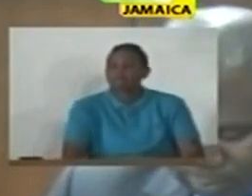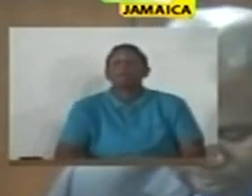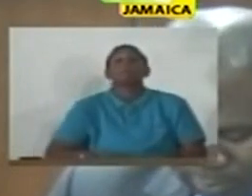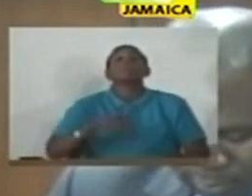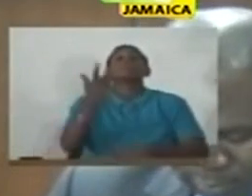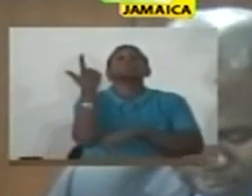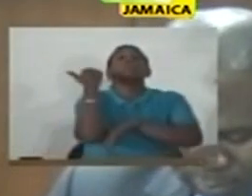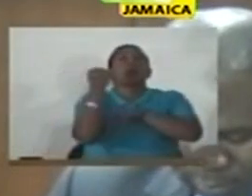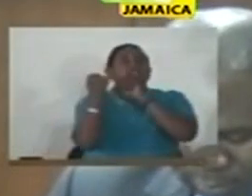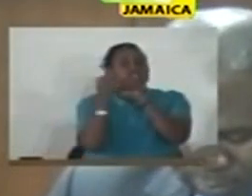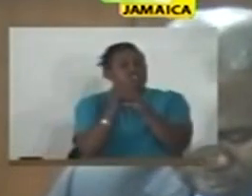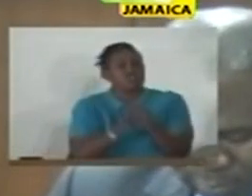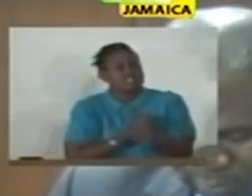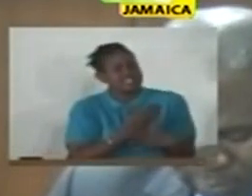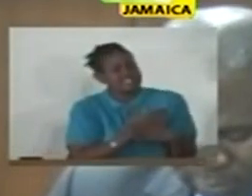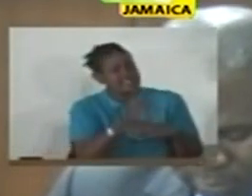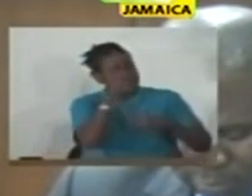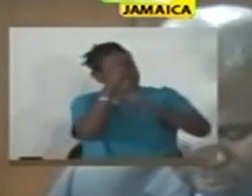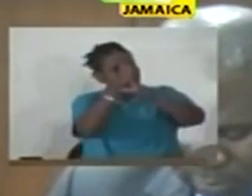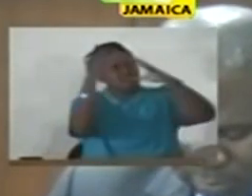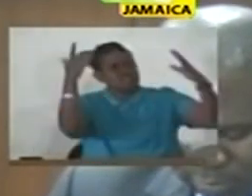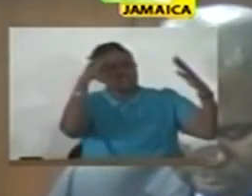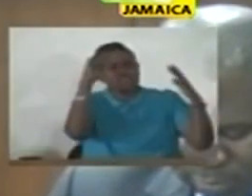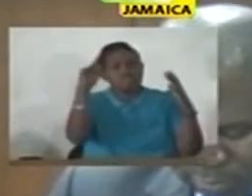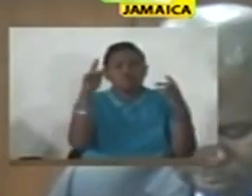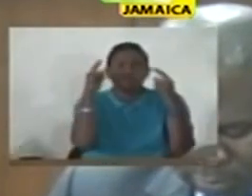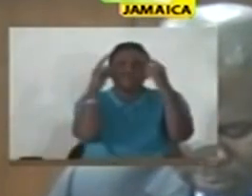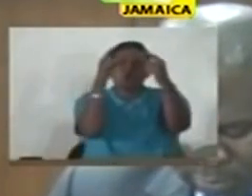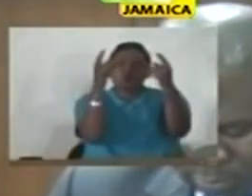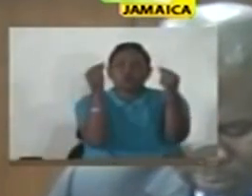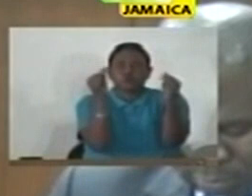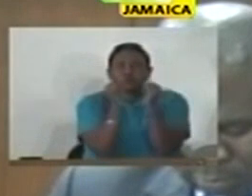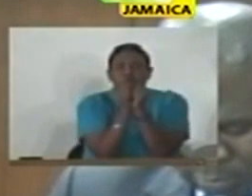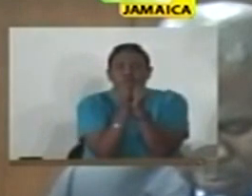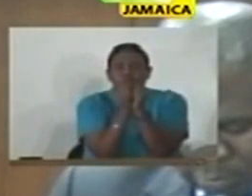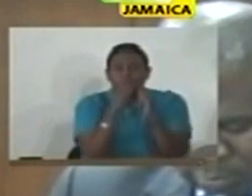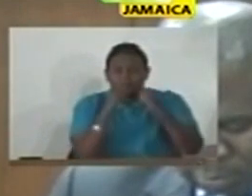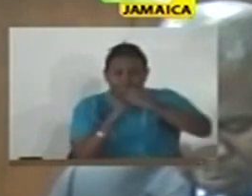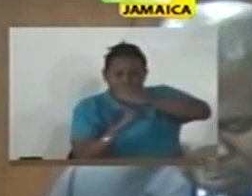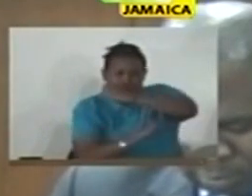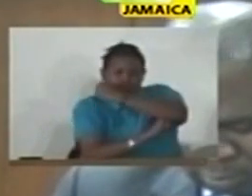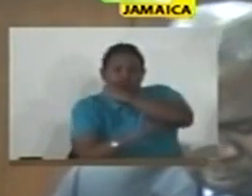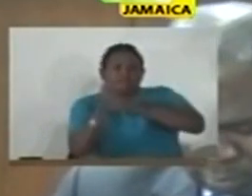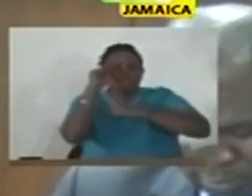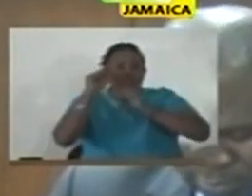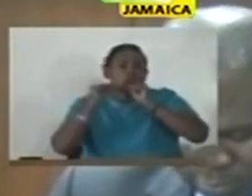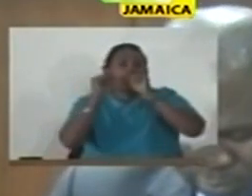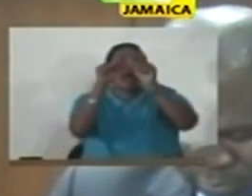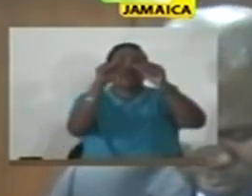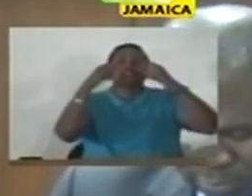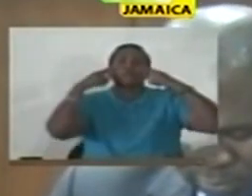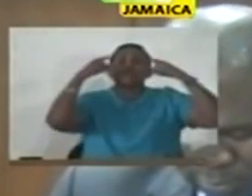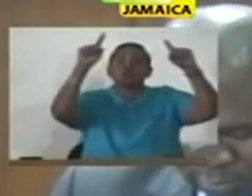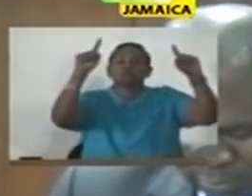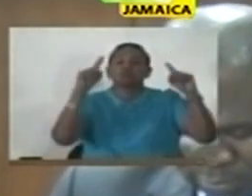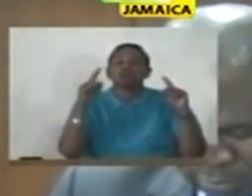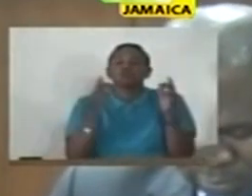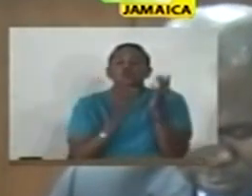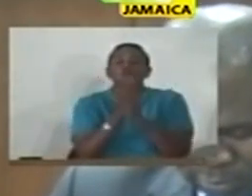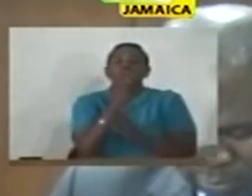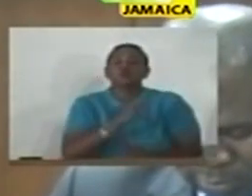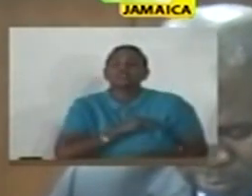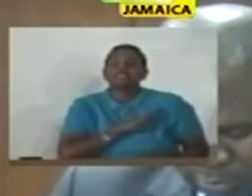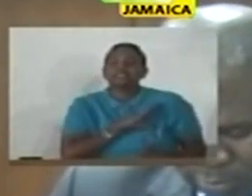Last year, I shared the vision for a collective purpose, bolting the foundation for lasting prosperity through dignity